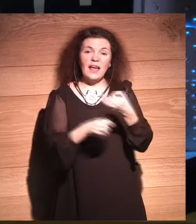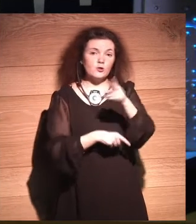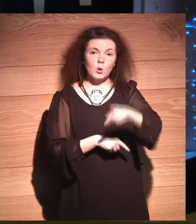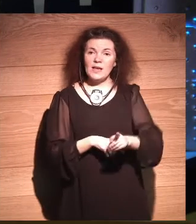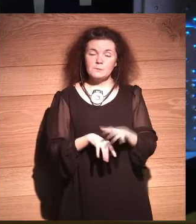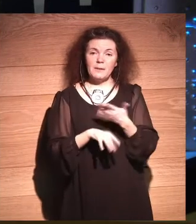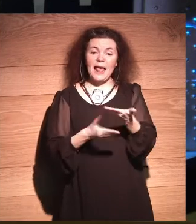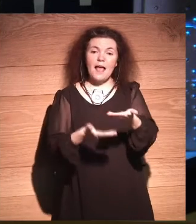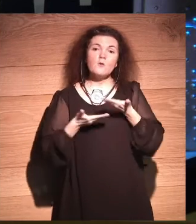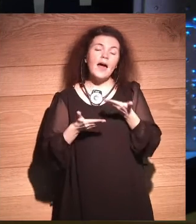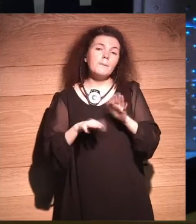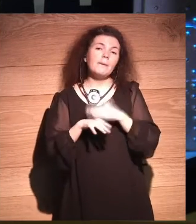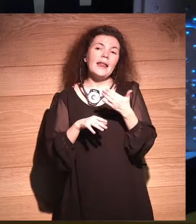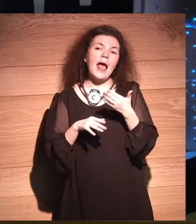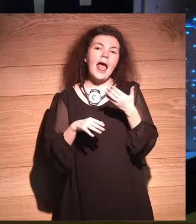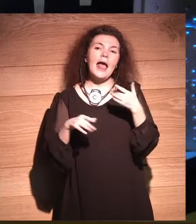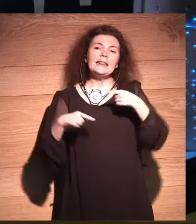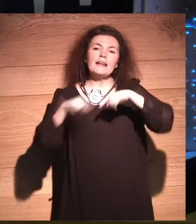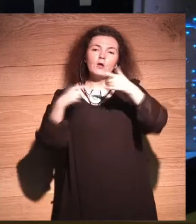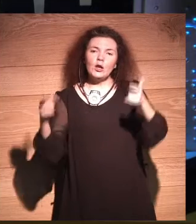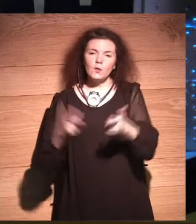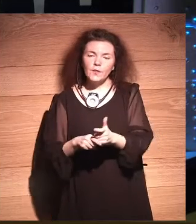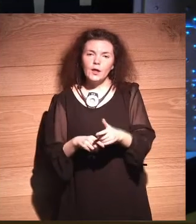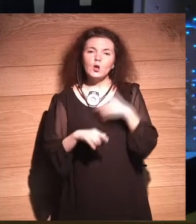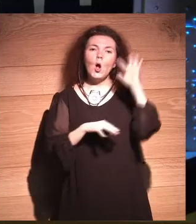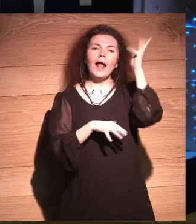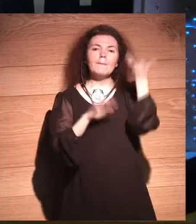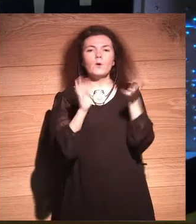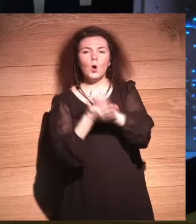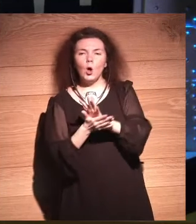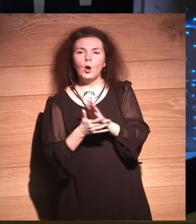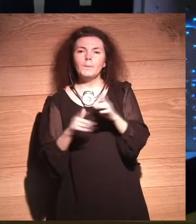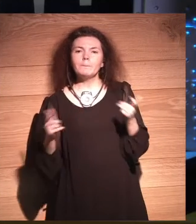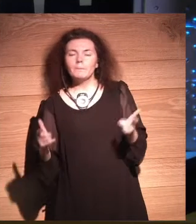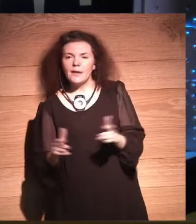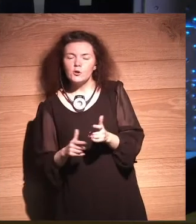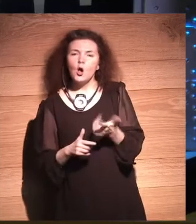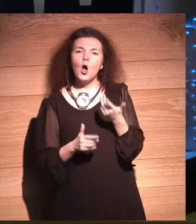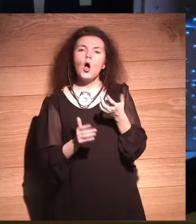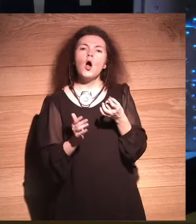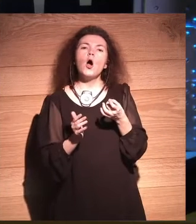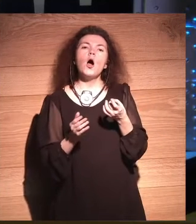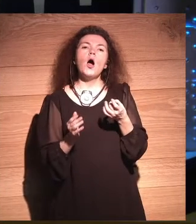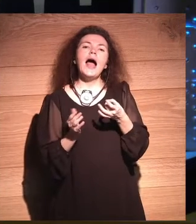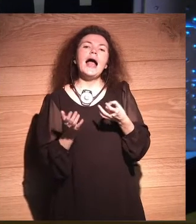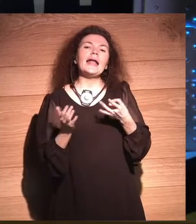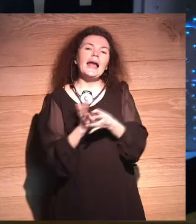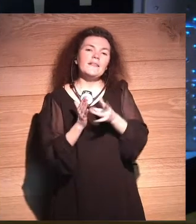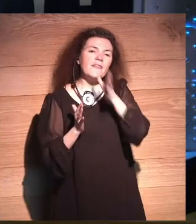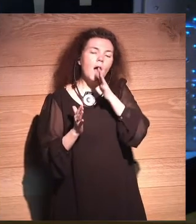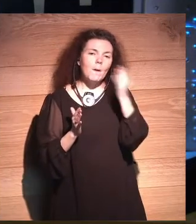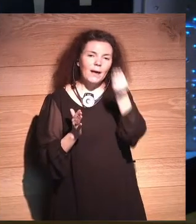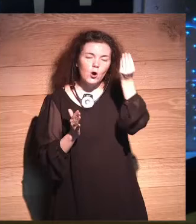reducing traffic, of fighting climate change, of improving our air quality or our water quality, or improving our health